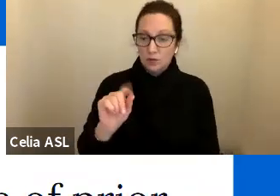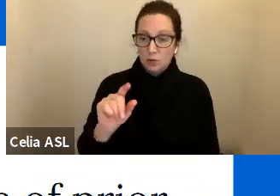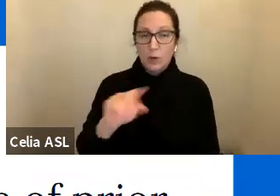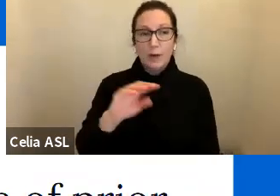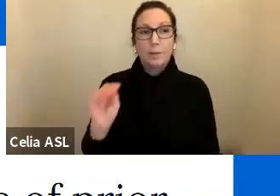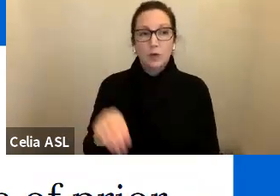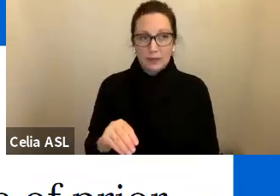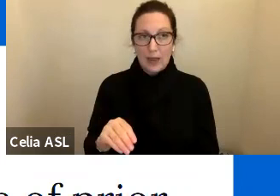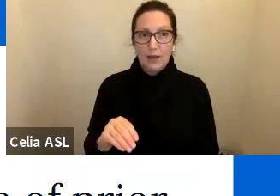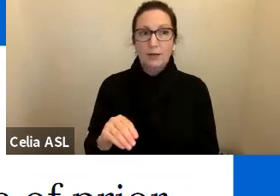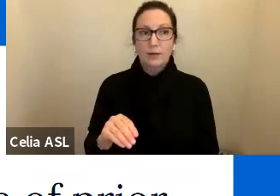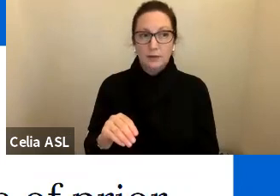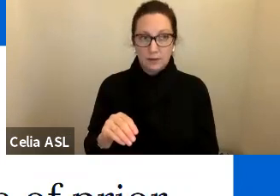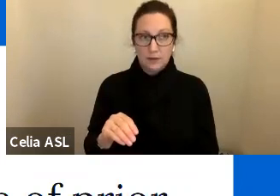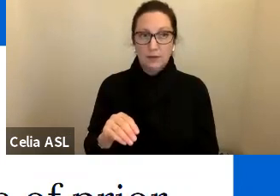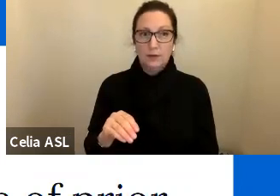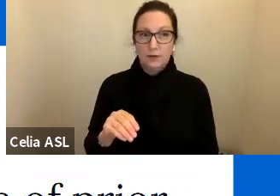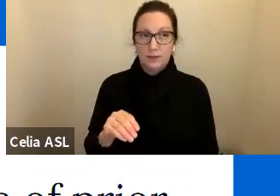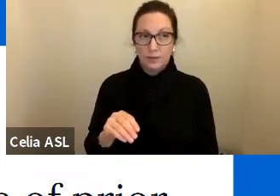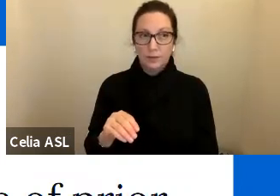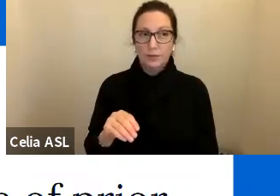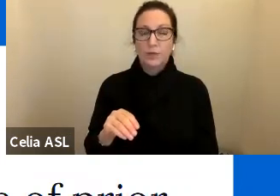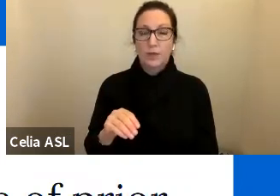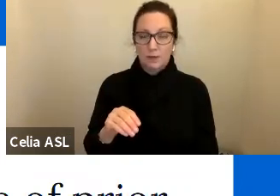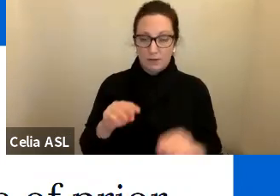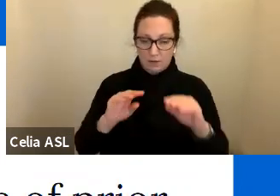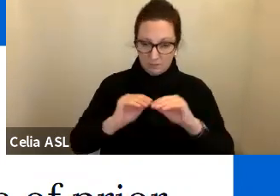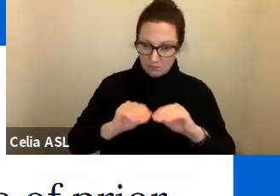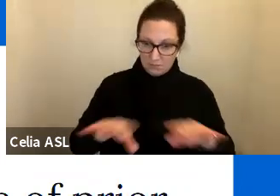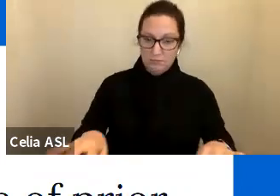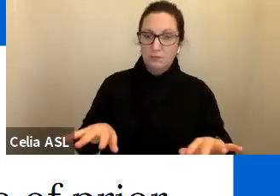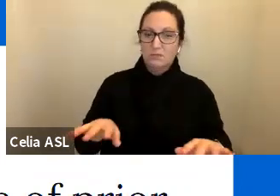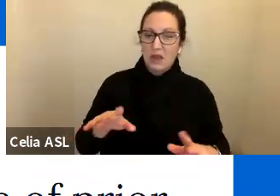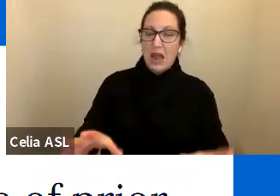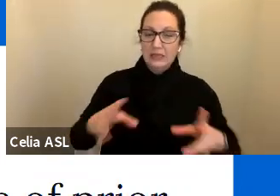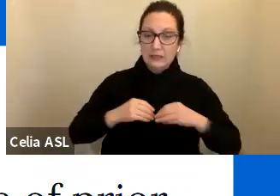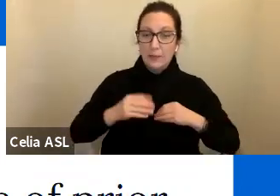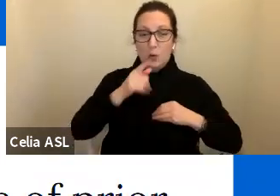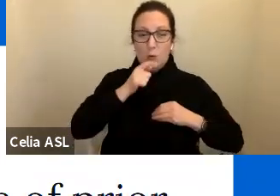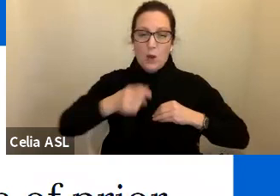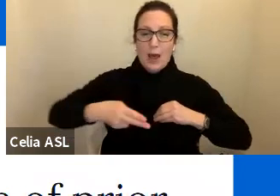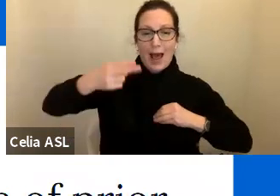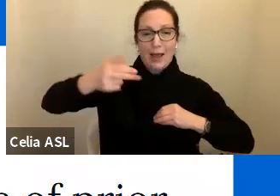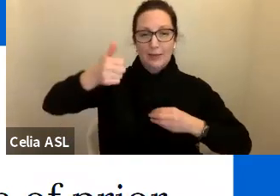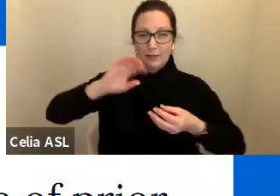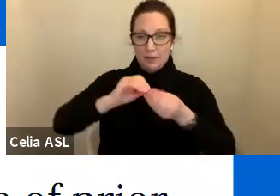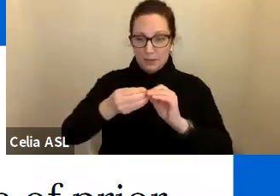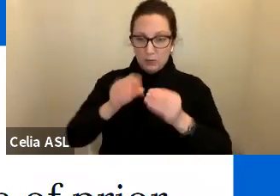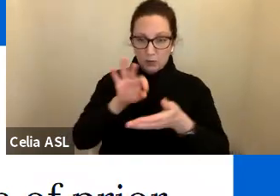exam schools will be distributed to those who are highest ranking across the city.